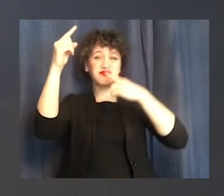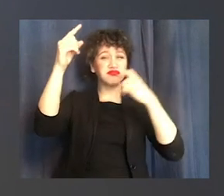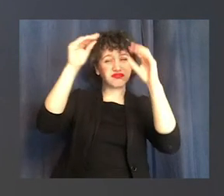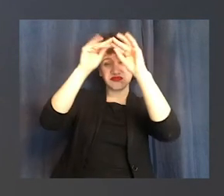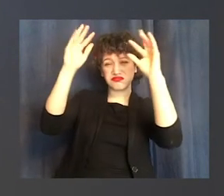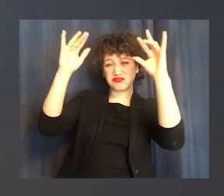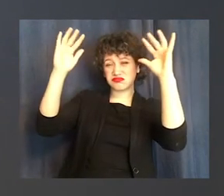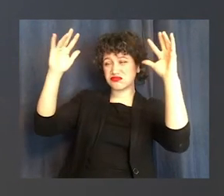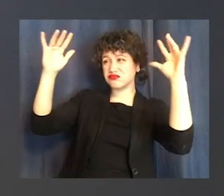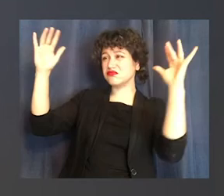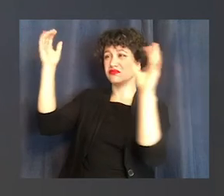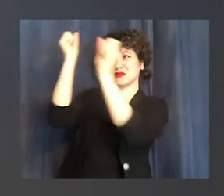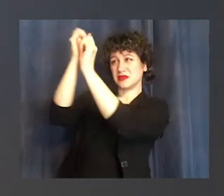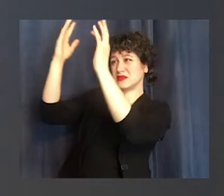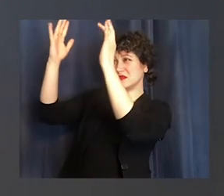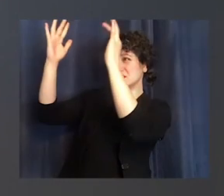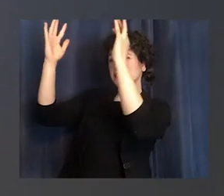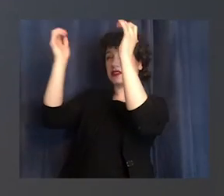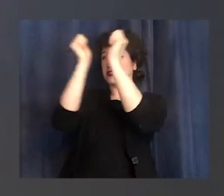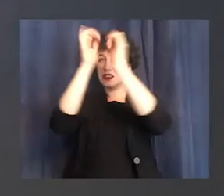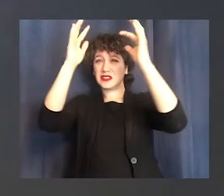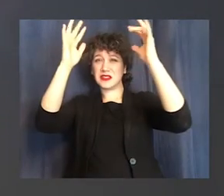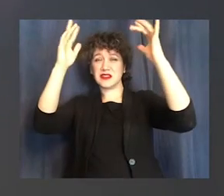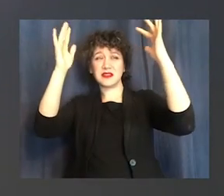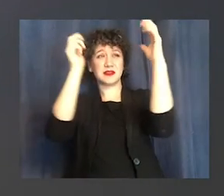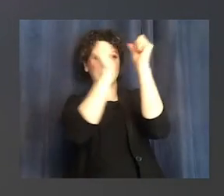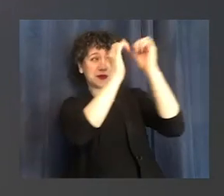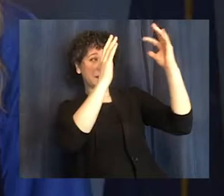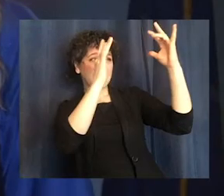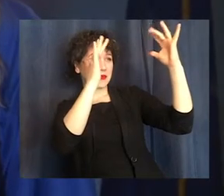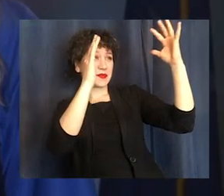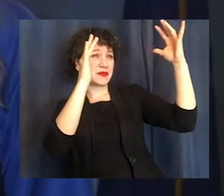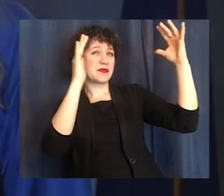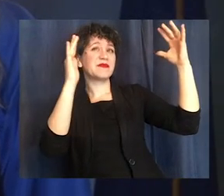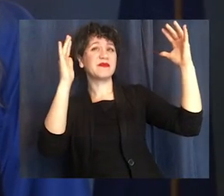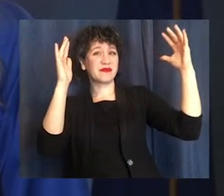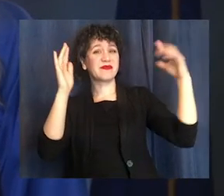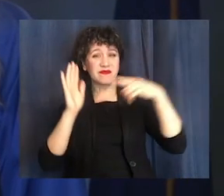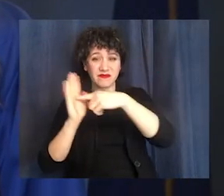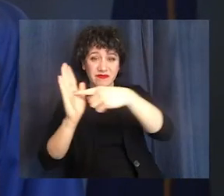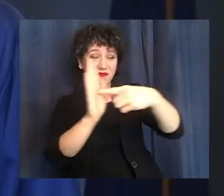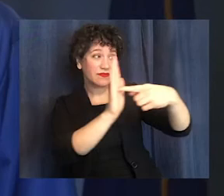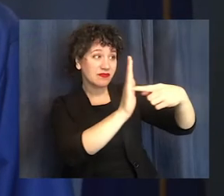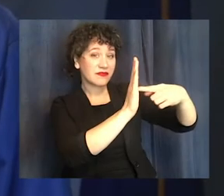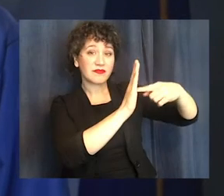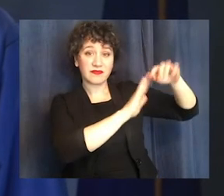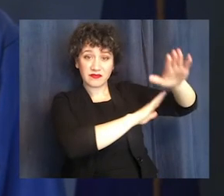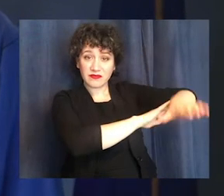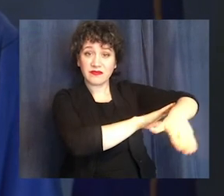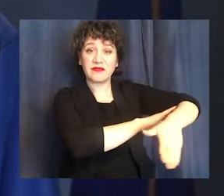glare, the bombs bursting in air, gave proof through